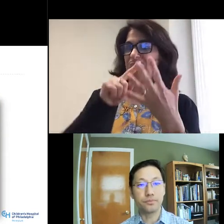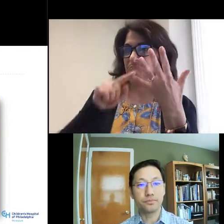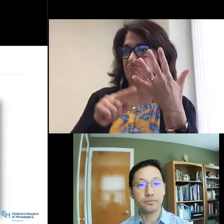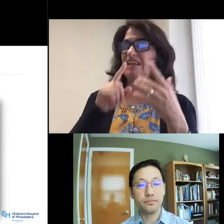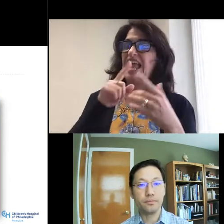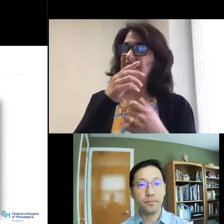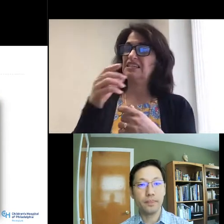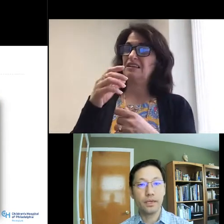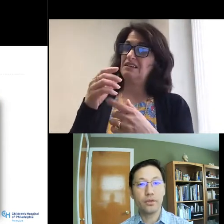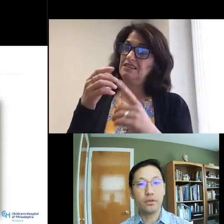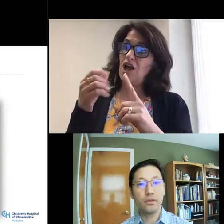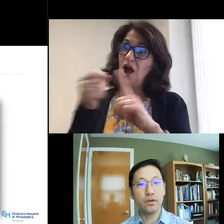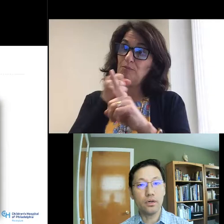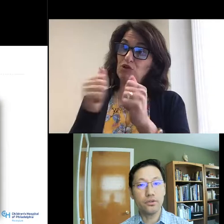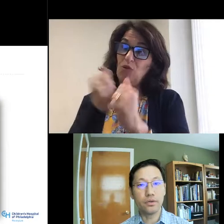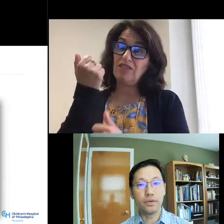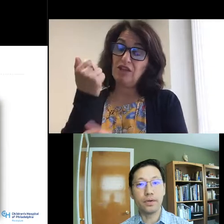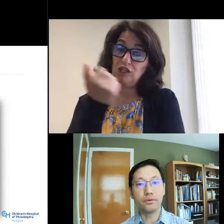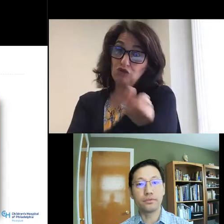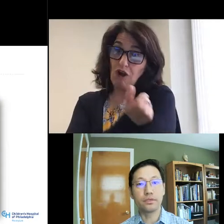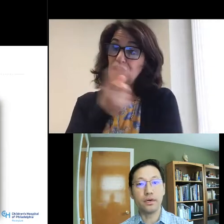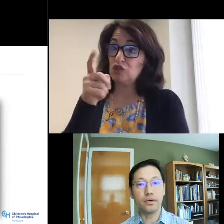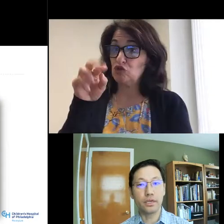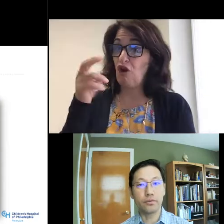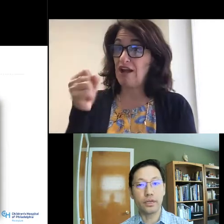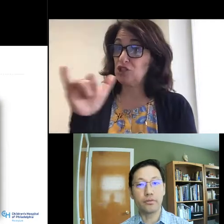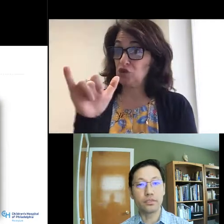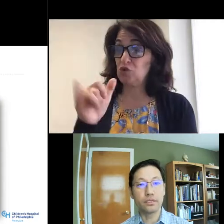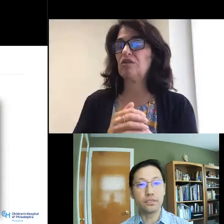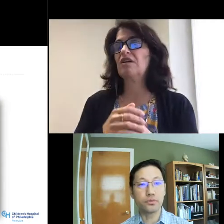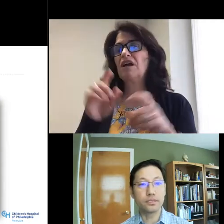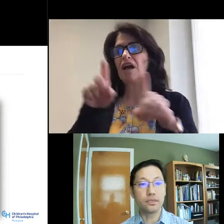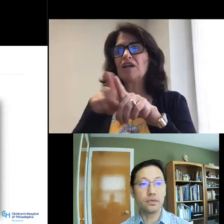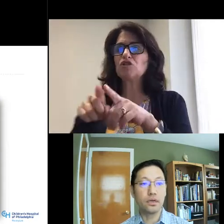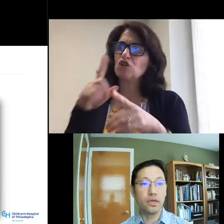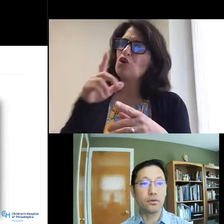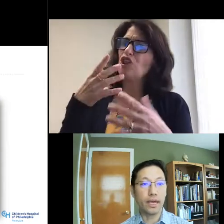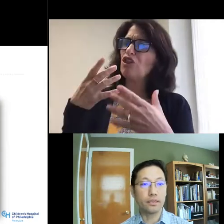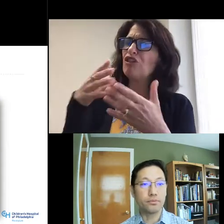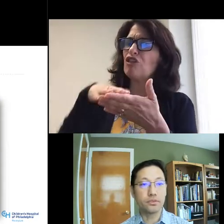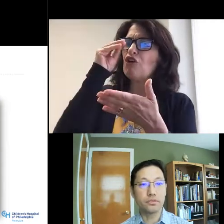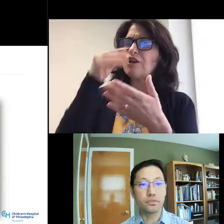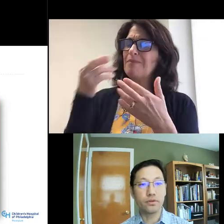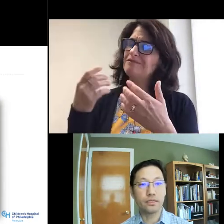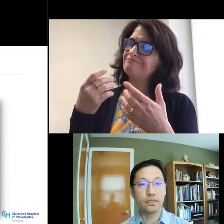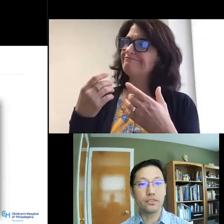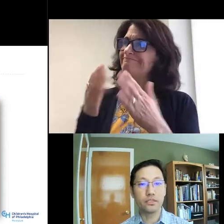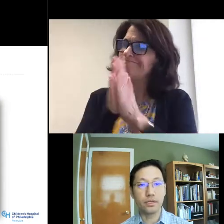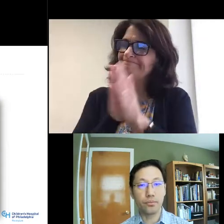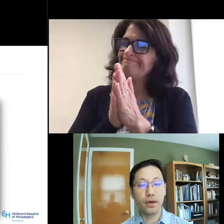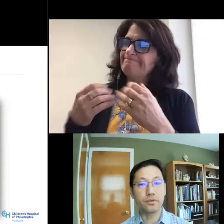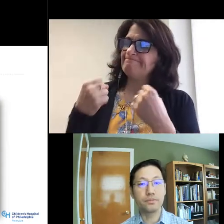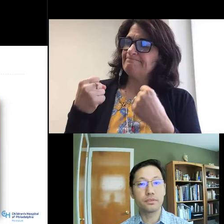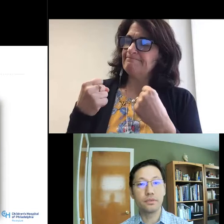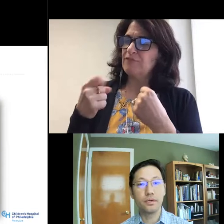disorder. You'll also learn about recovery and resilience. We look at the person's strength, not just